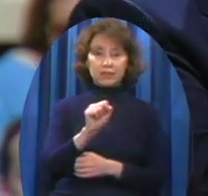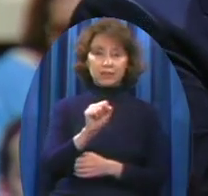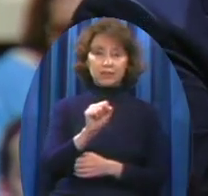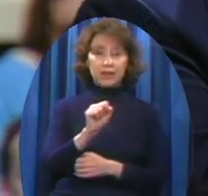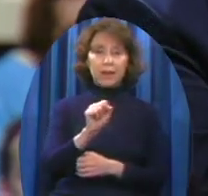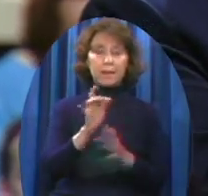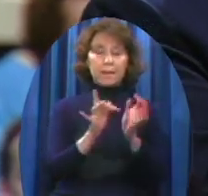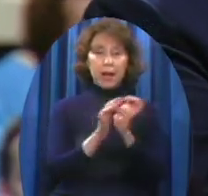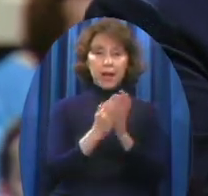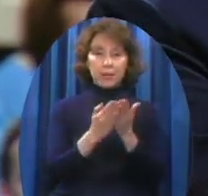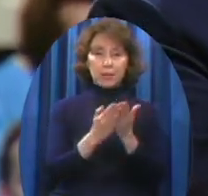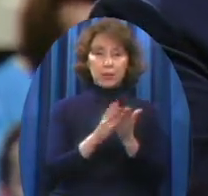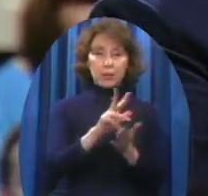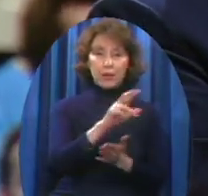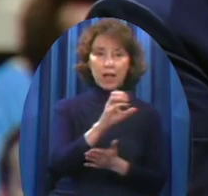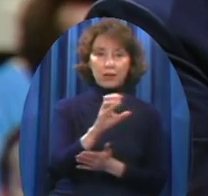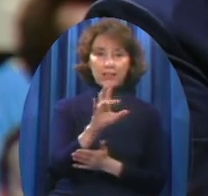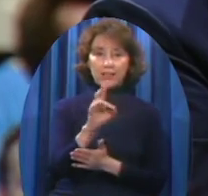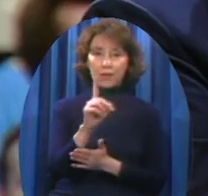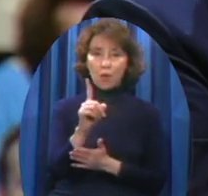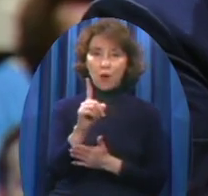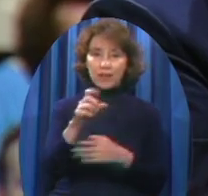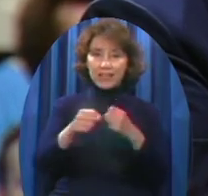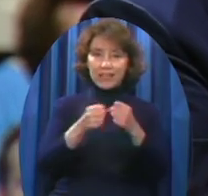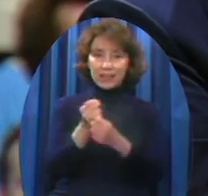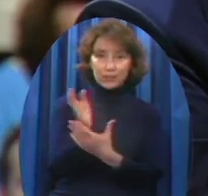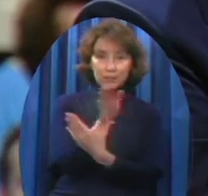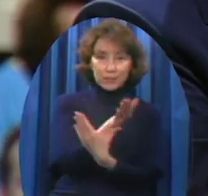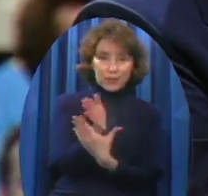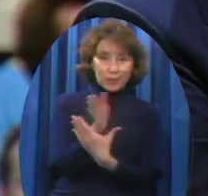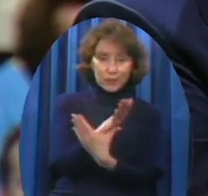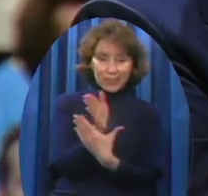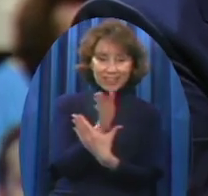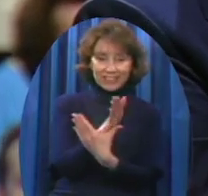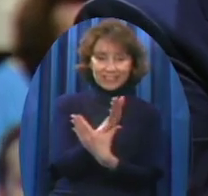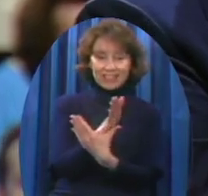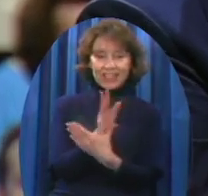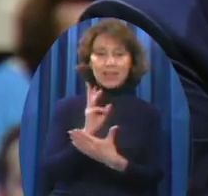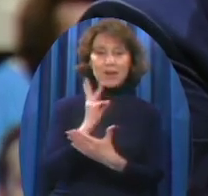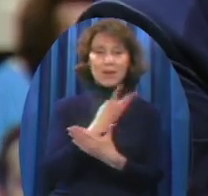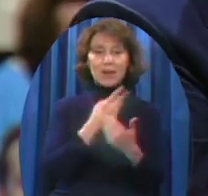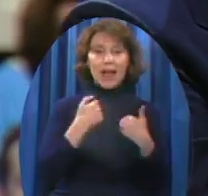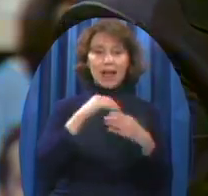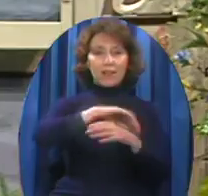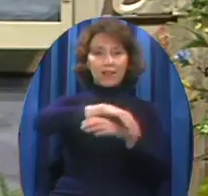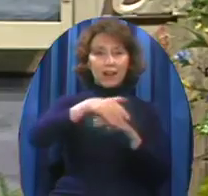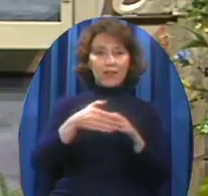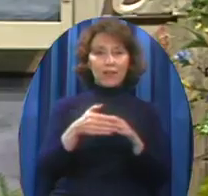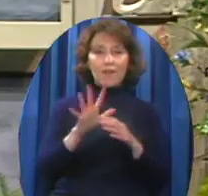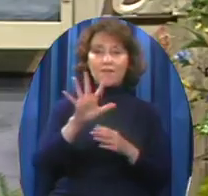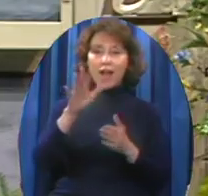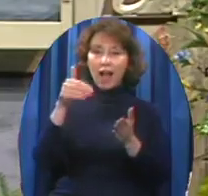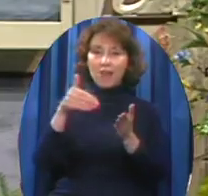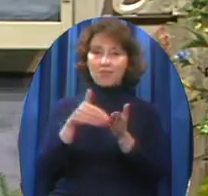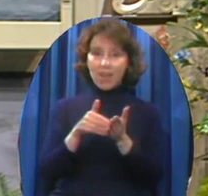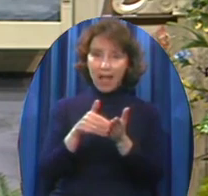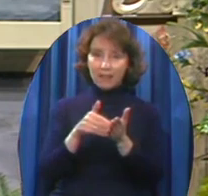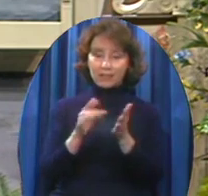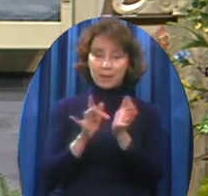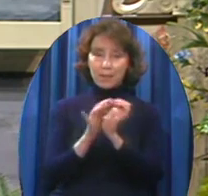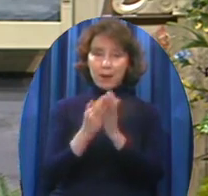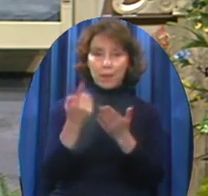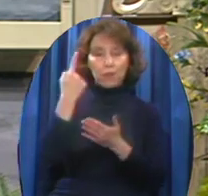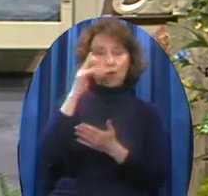and the 1982 edition, and we have put them in a slipcover. We have 5,000 copies of each for